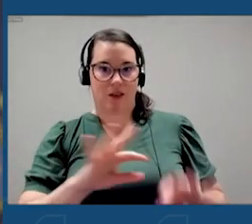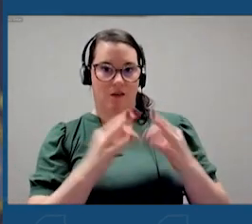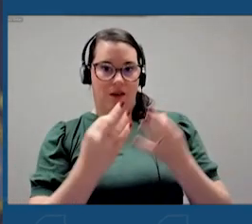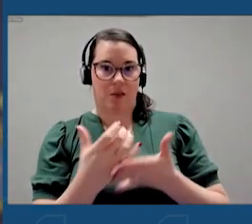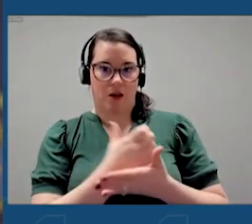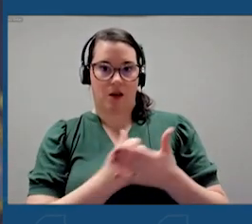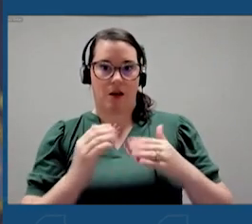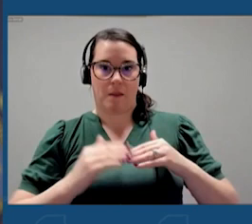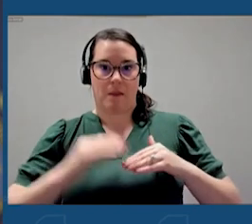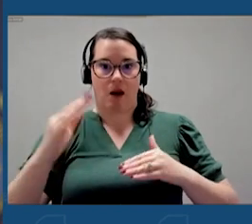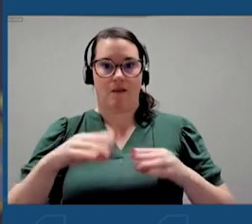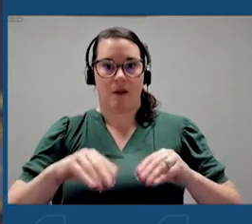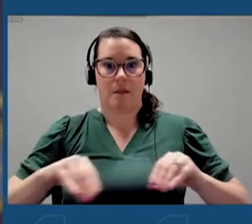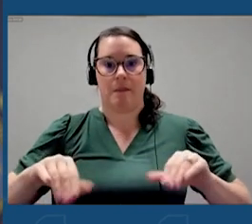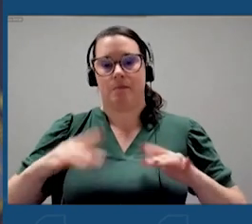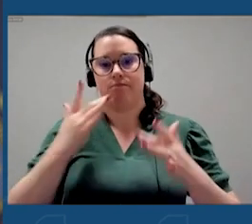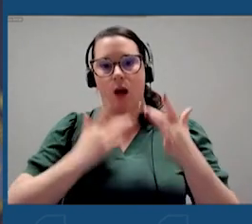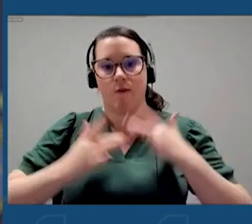level.